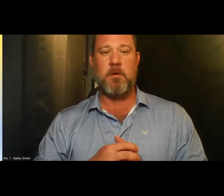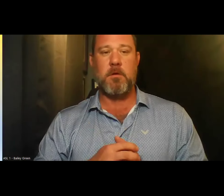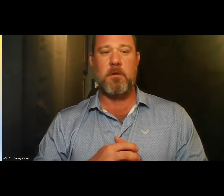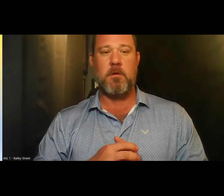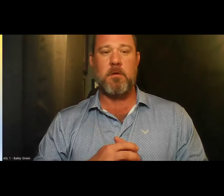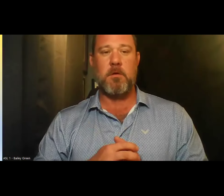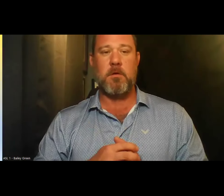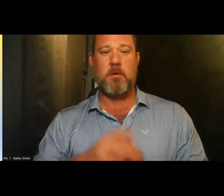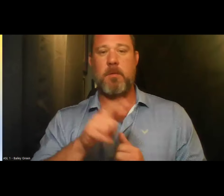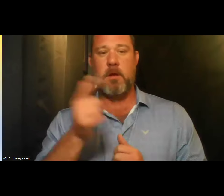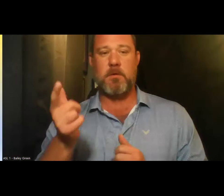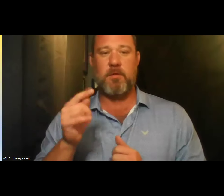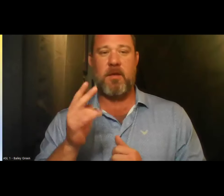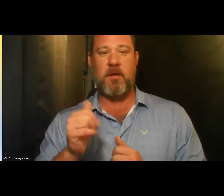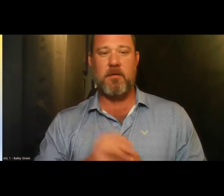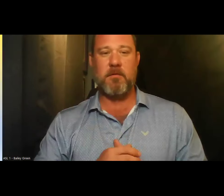it back over to Thea.